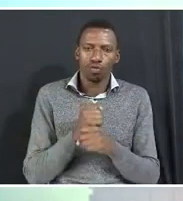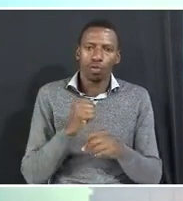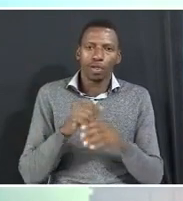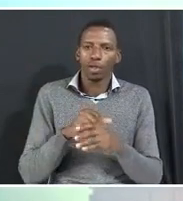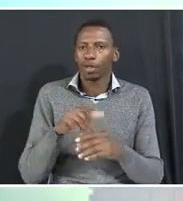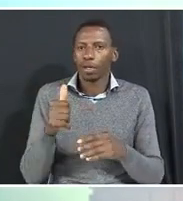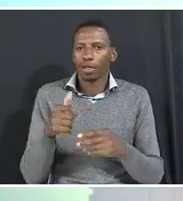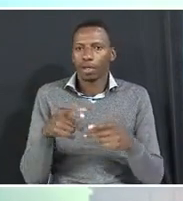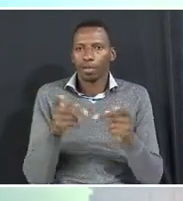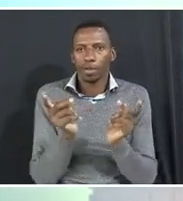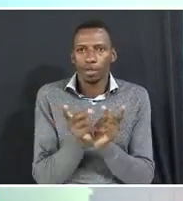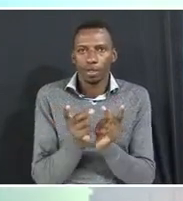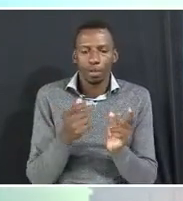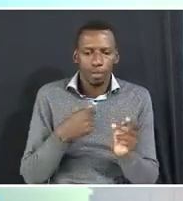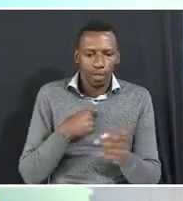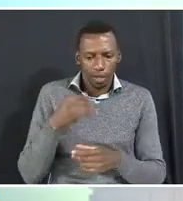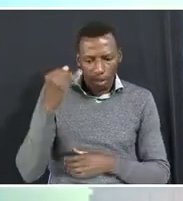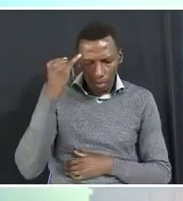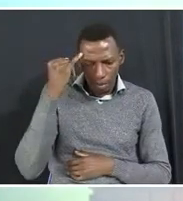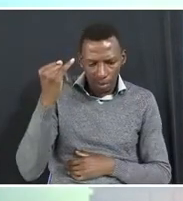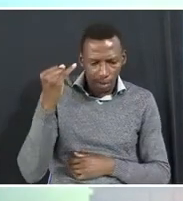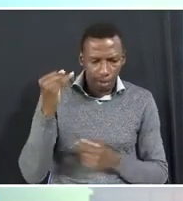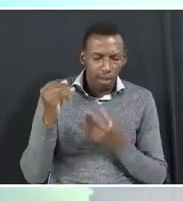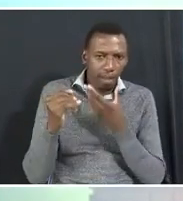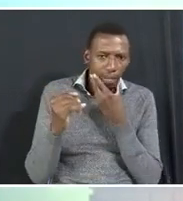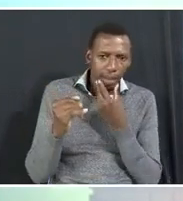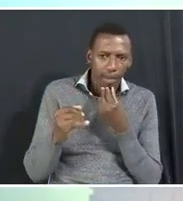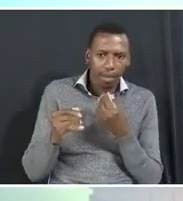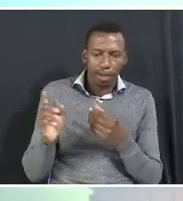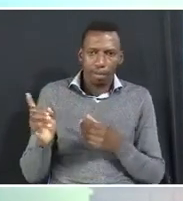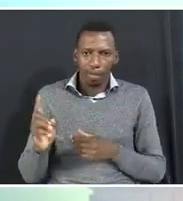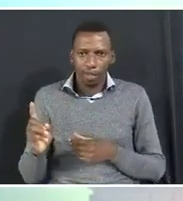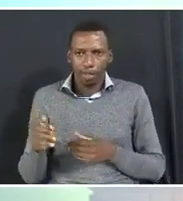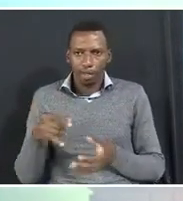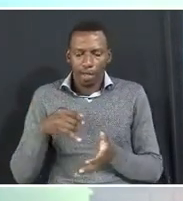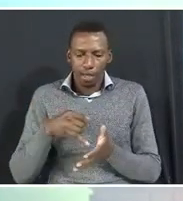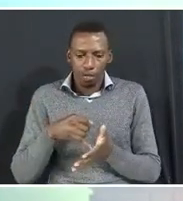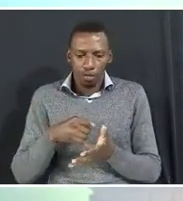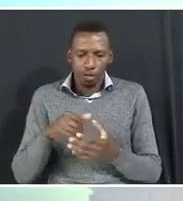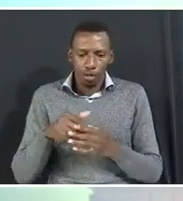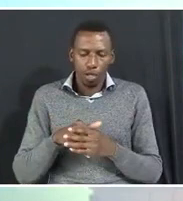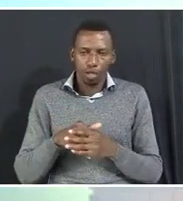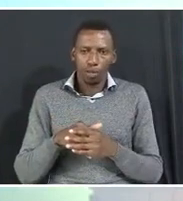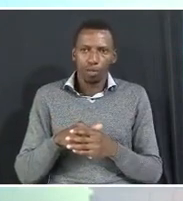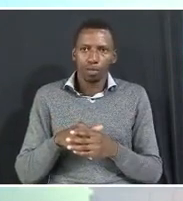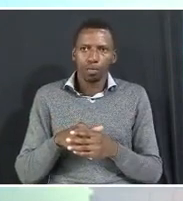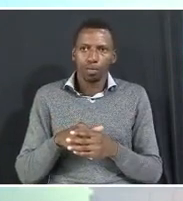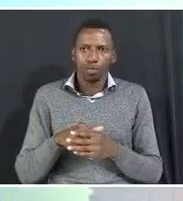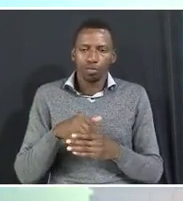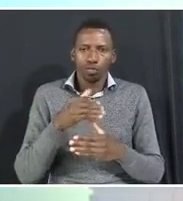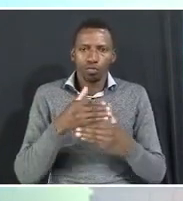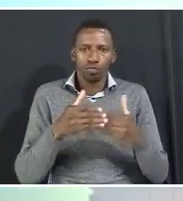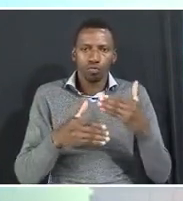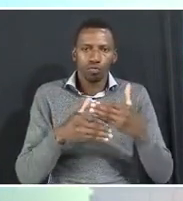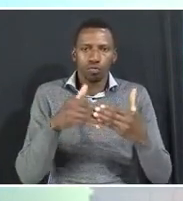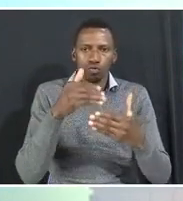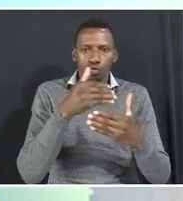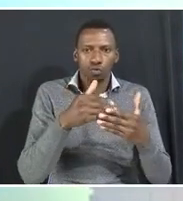places. I'm imagining men ministry engage in constructive projects, construction projects,